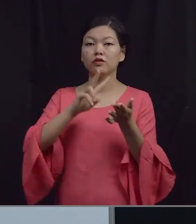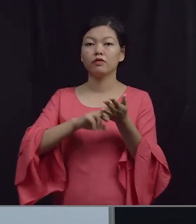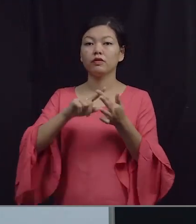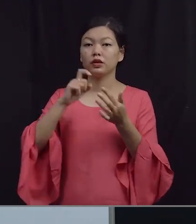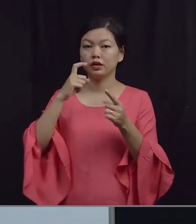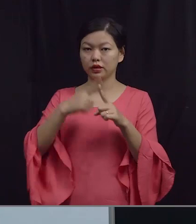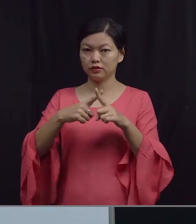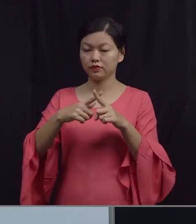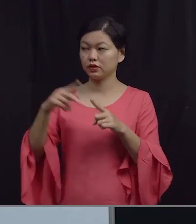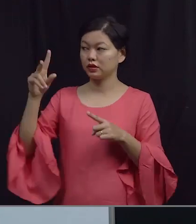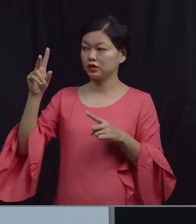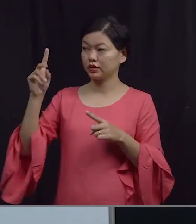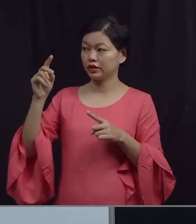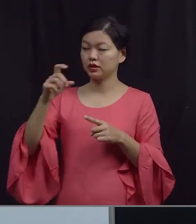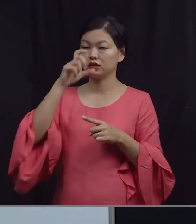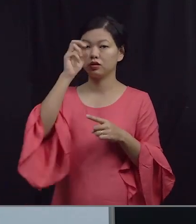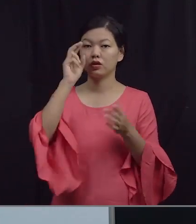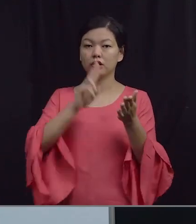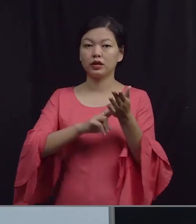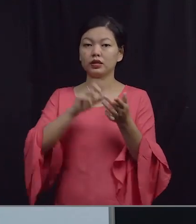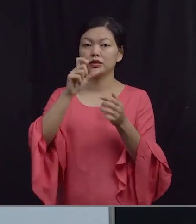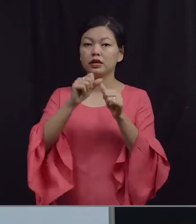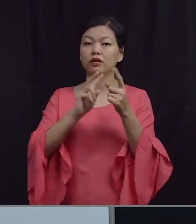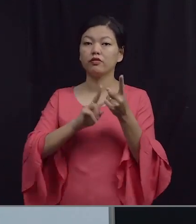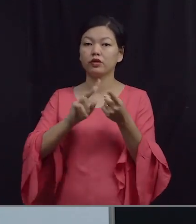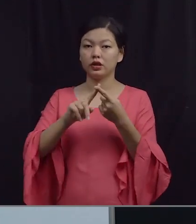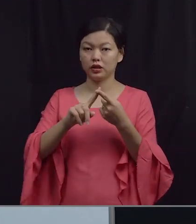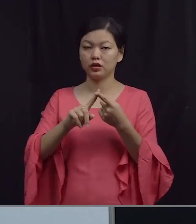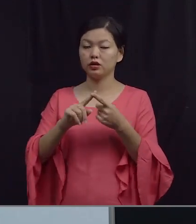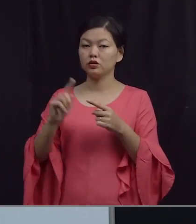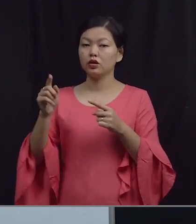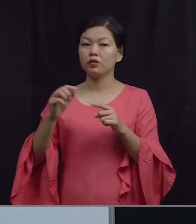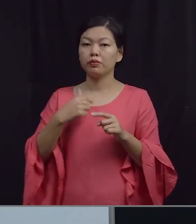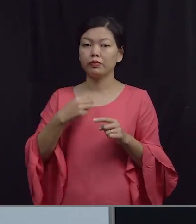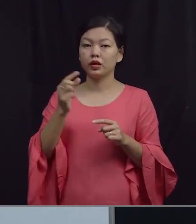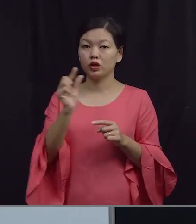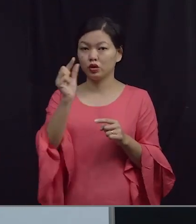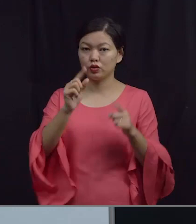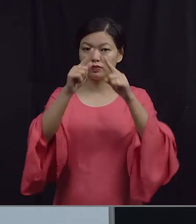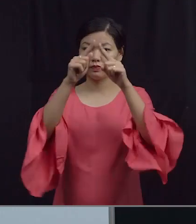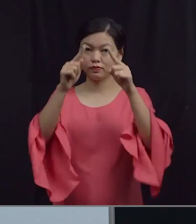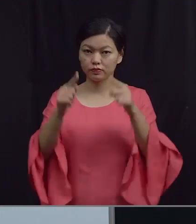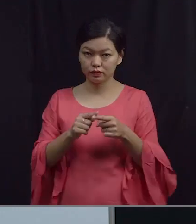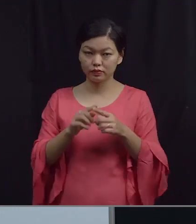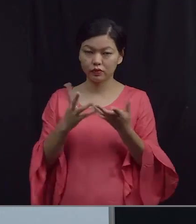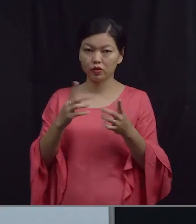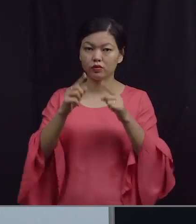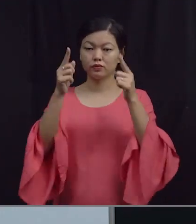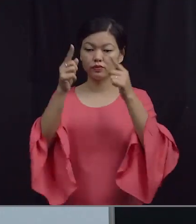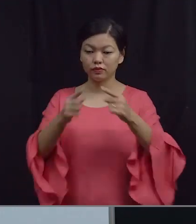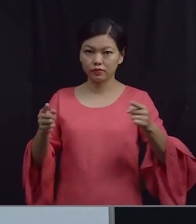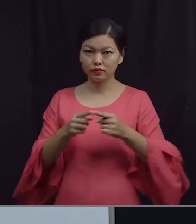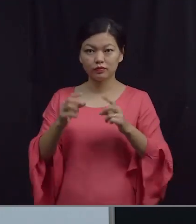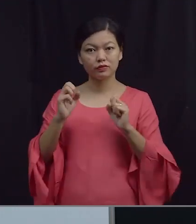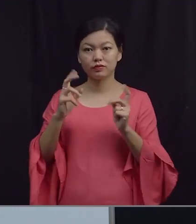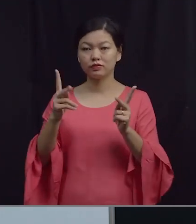right, they are converging in nature. Okay, and then when we say concave lens, they are what, they are diverging in